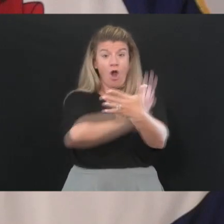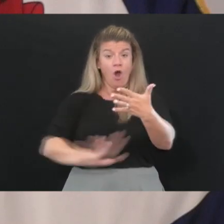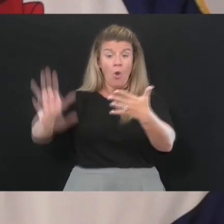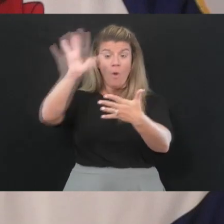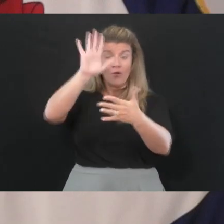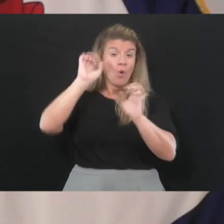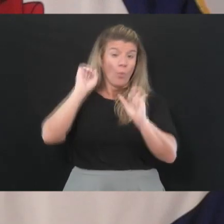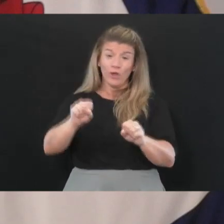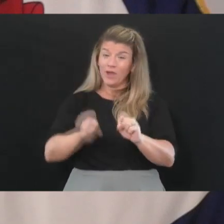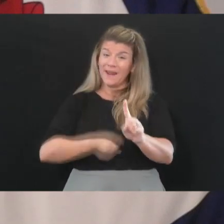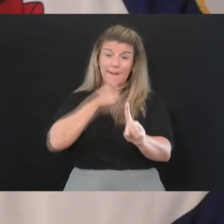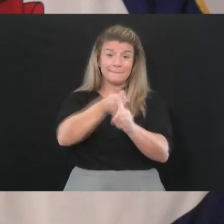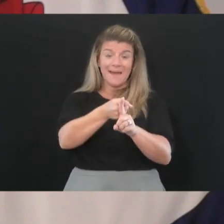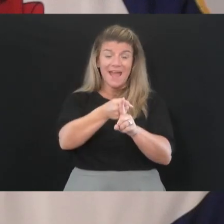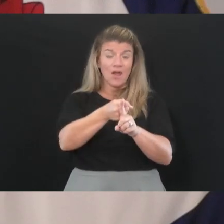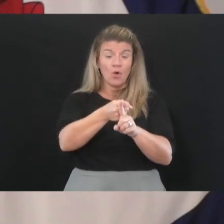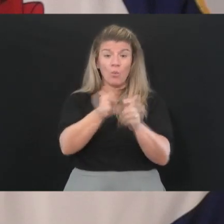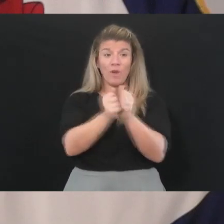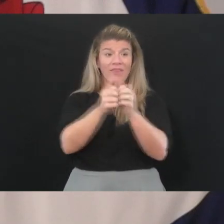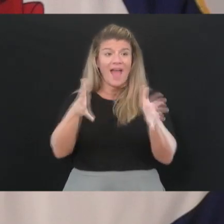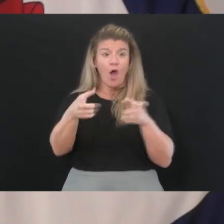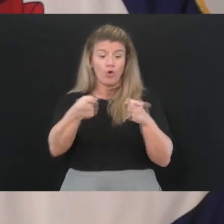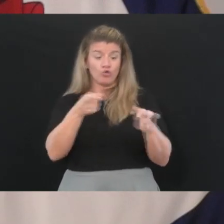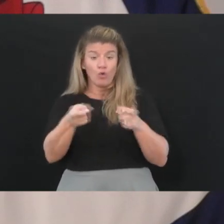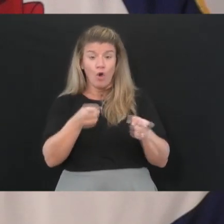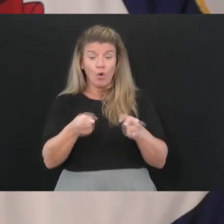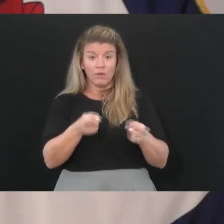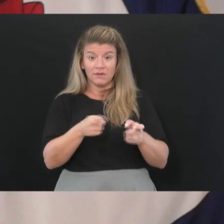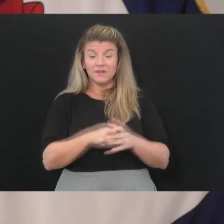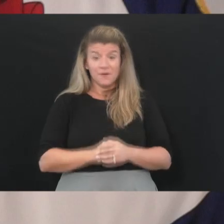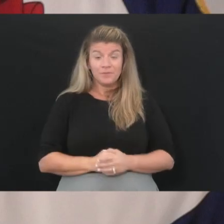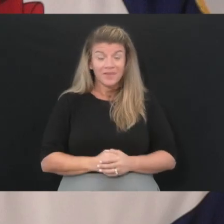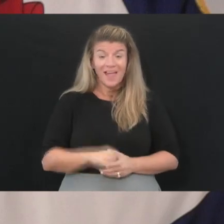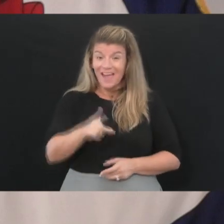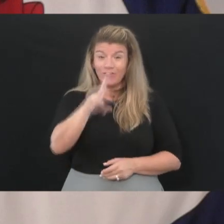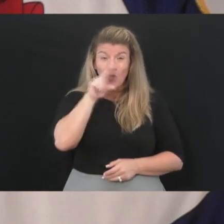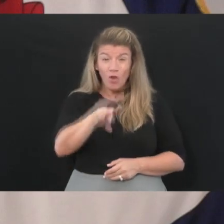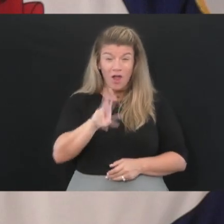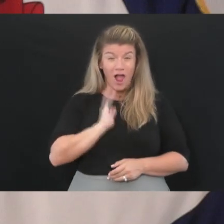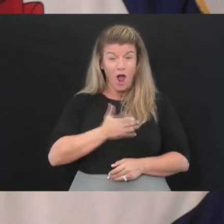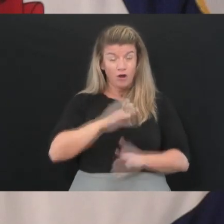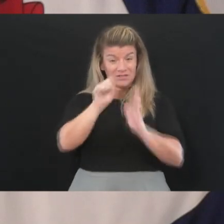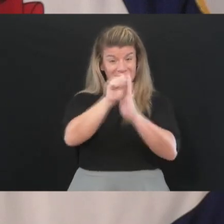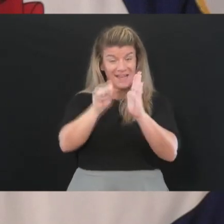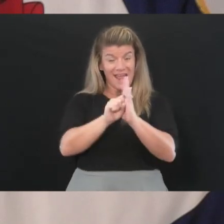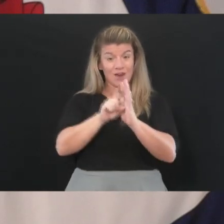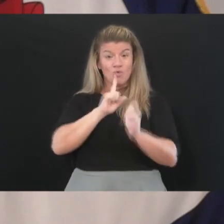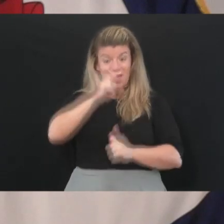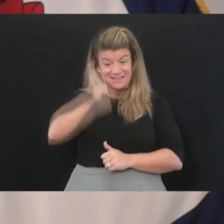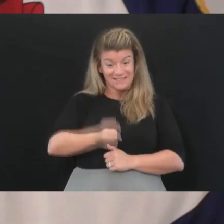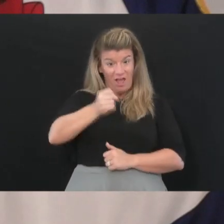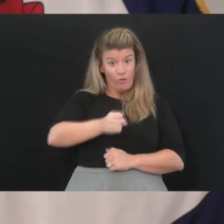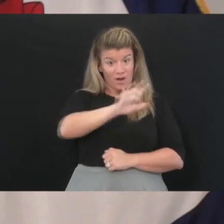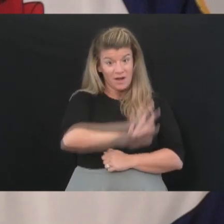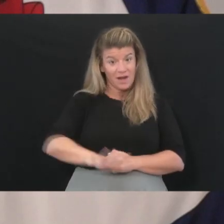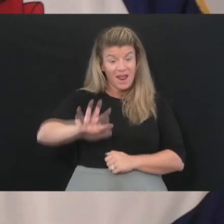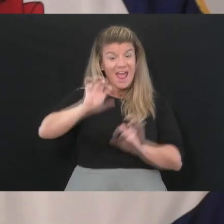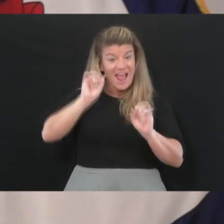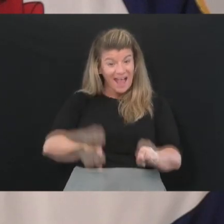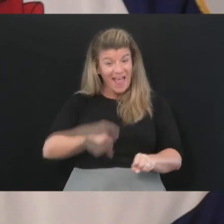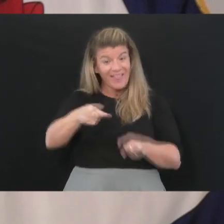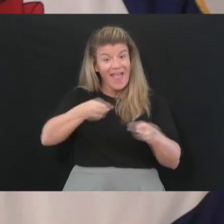control. We do not have hospitals, especially in the southern part of the state, that can handle this kind of problem. We